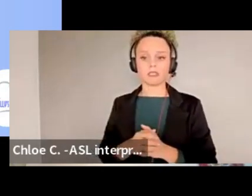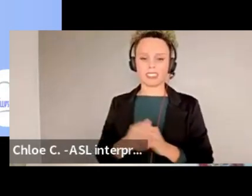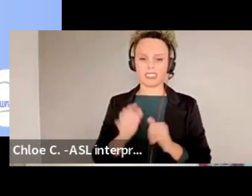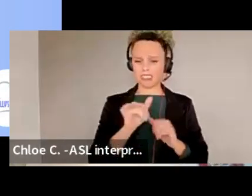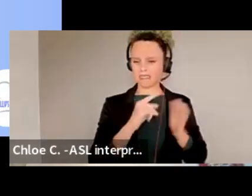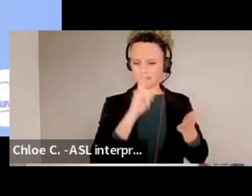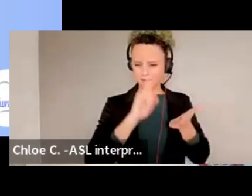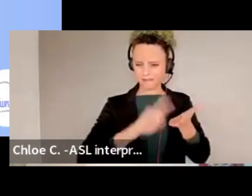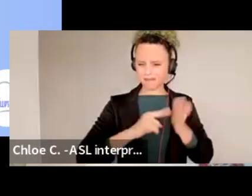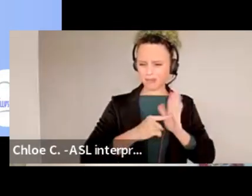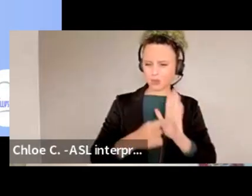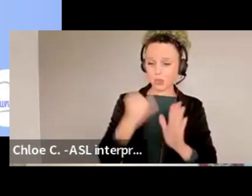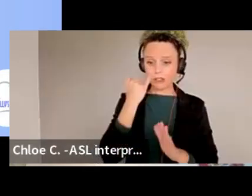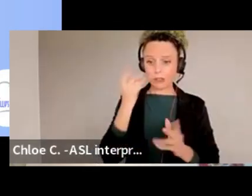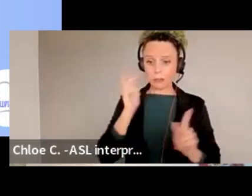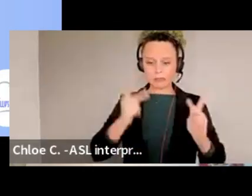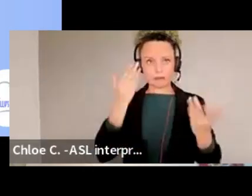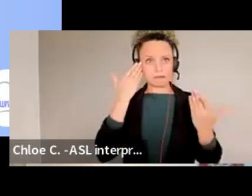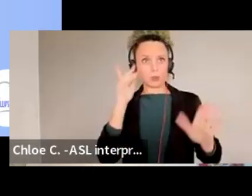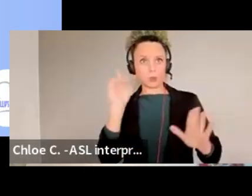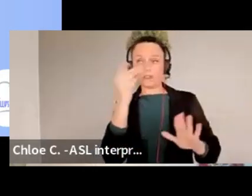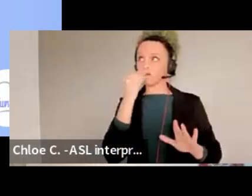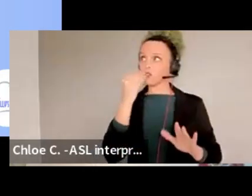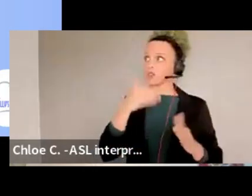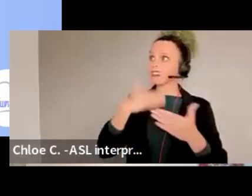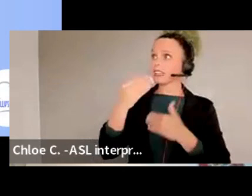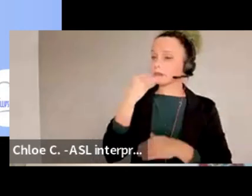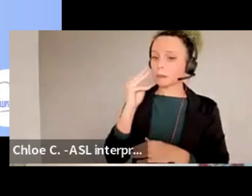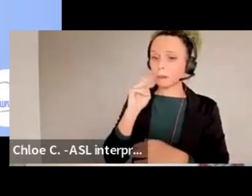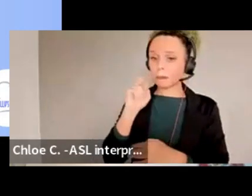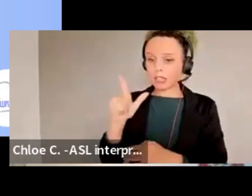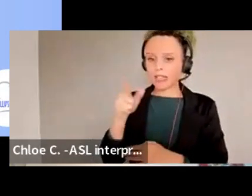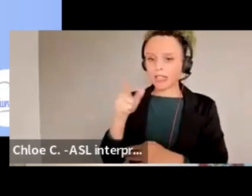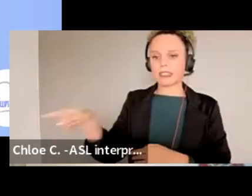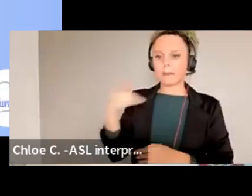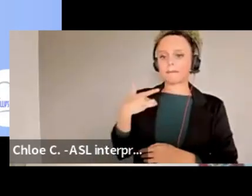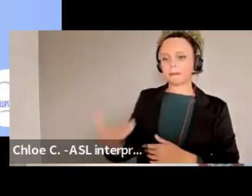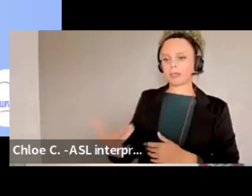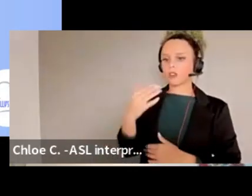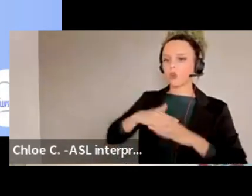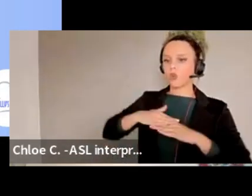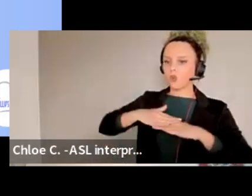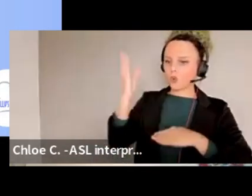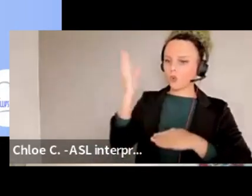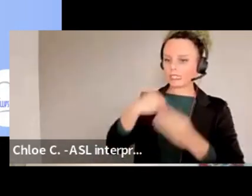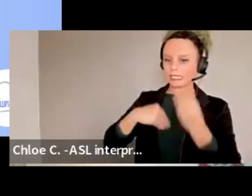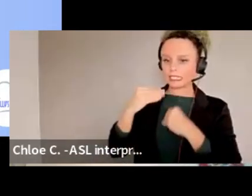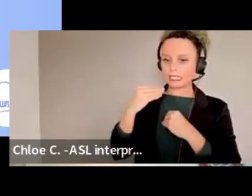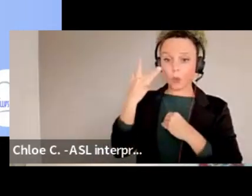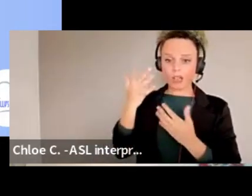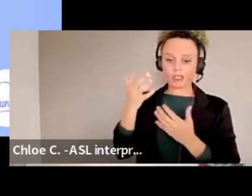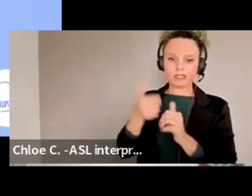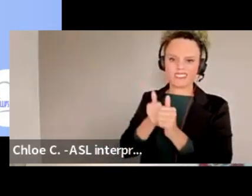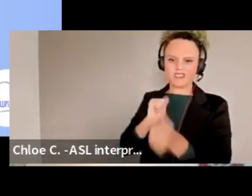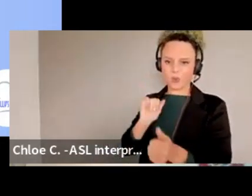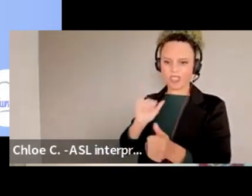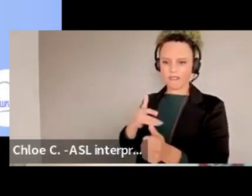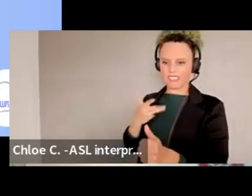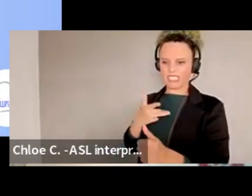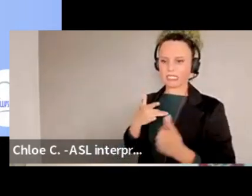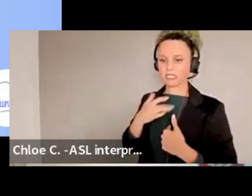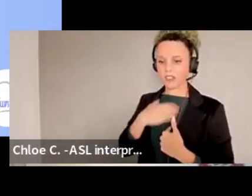these statistics are showing us that if people don't know where their food is coming from or if they will have a next